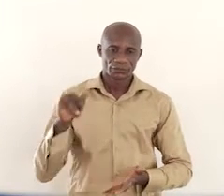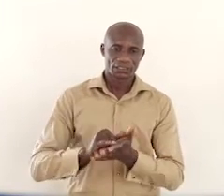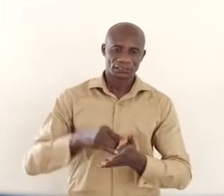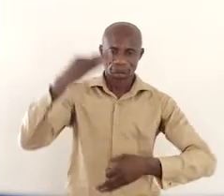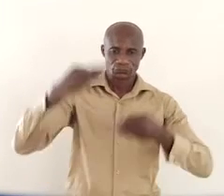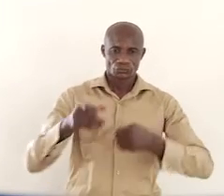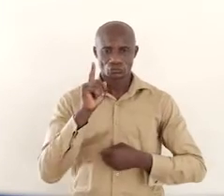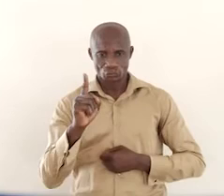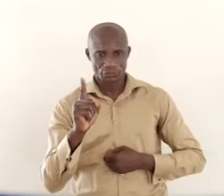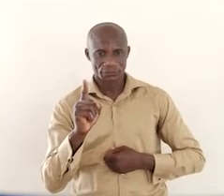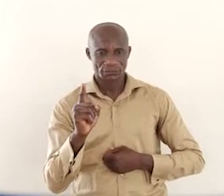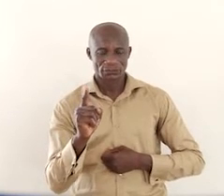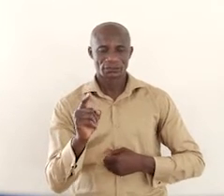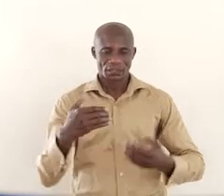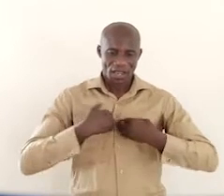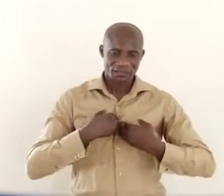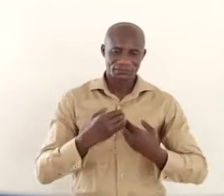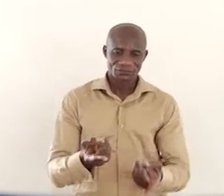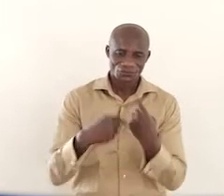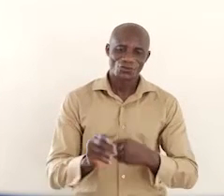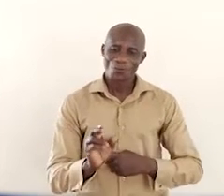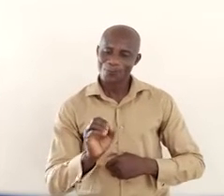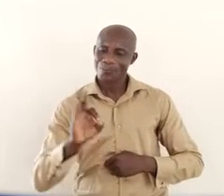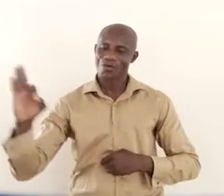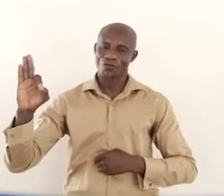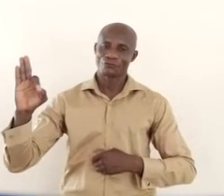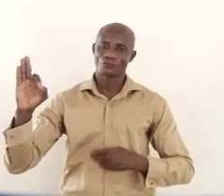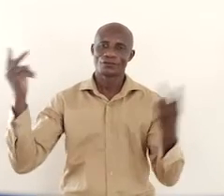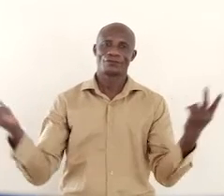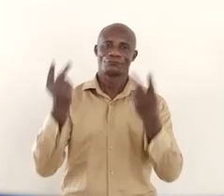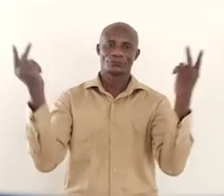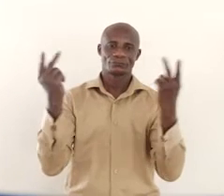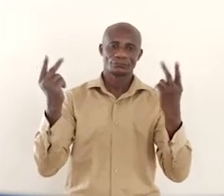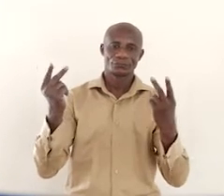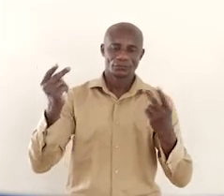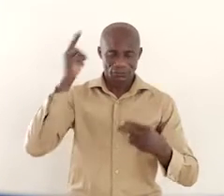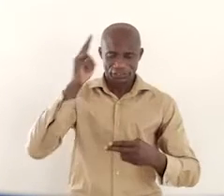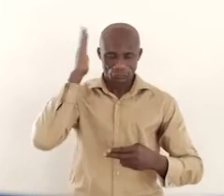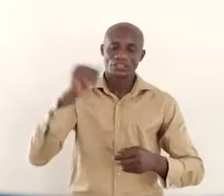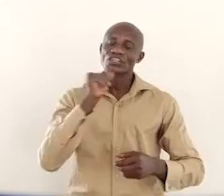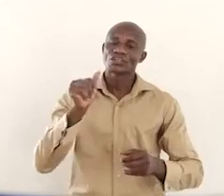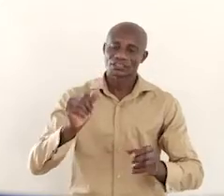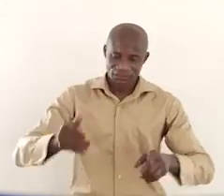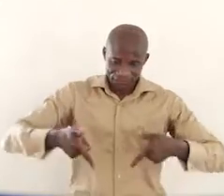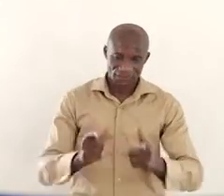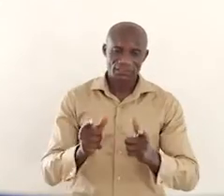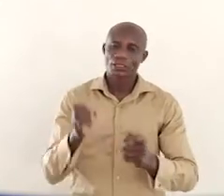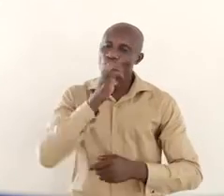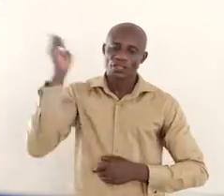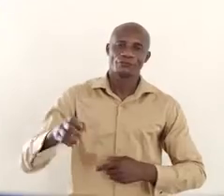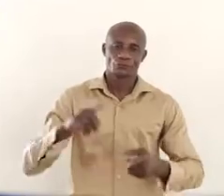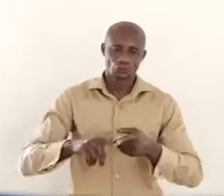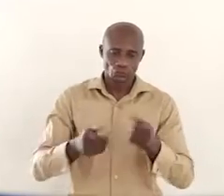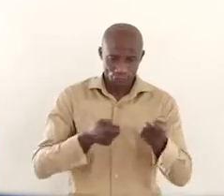the just one has come off victorious. And so will not let evil to reign for